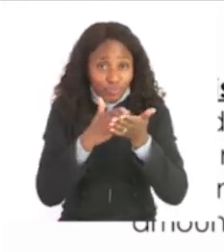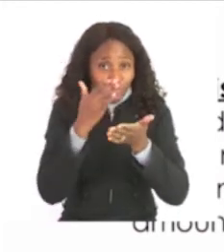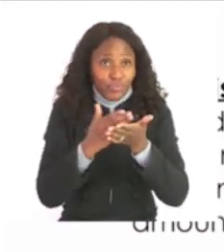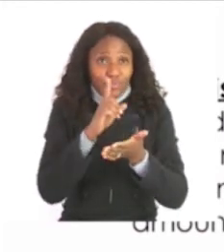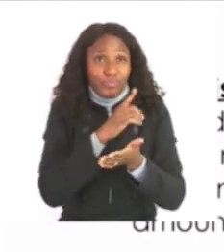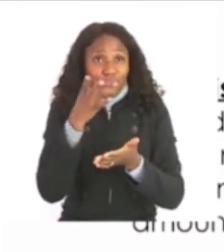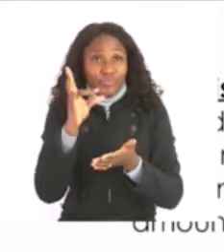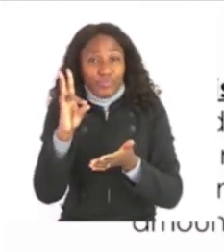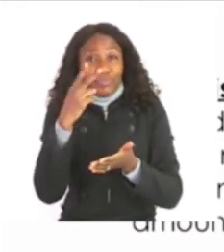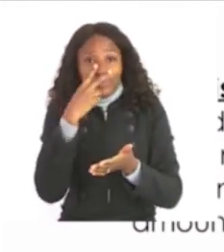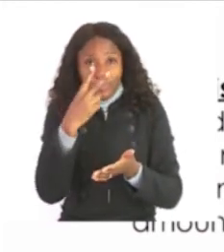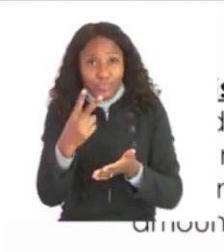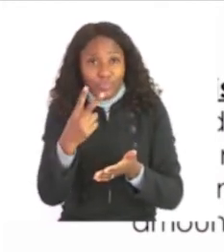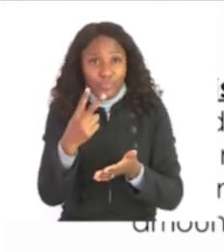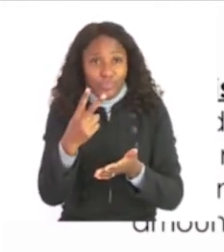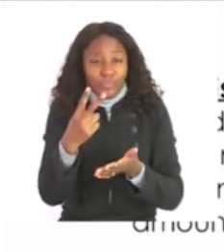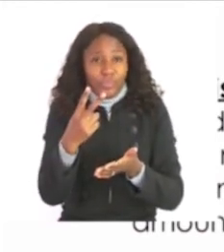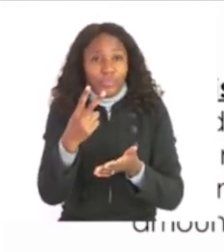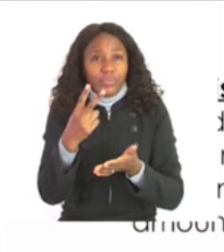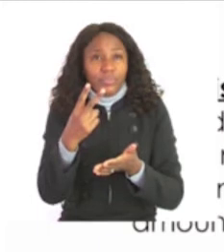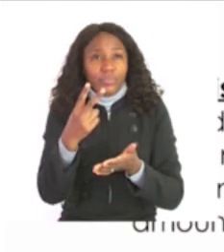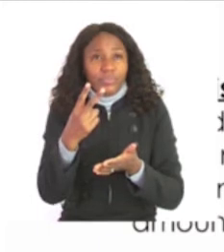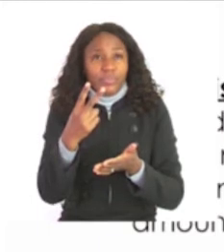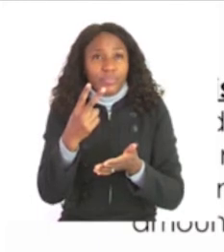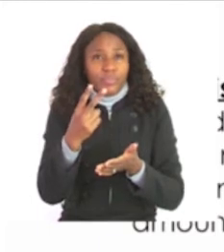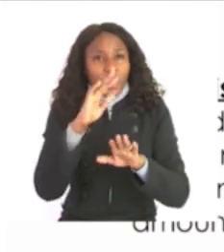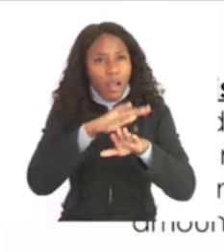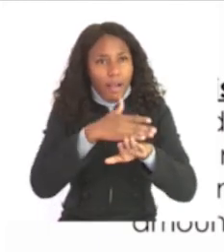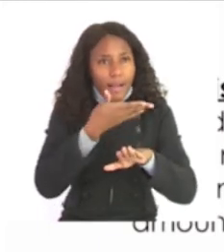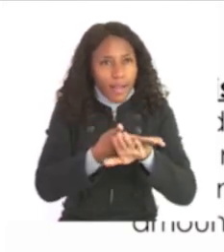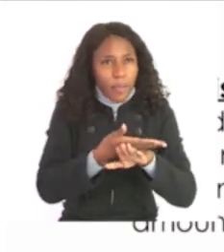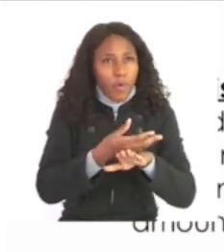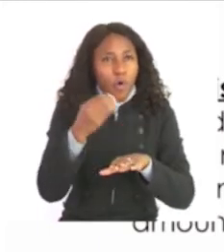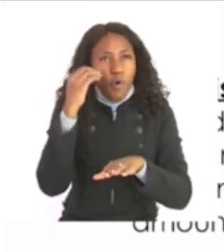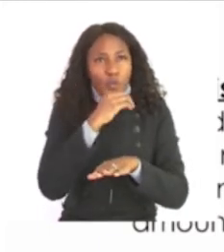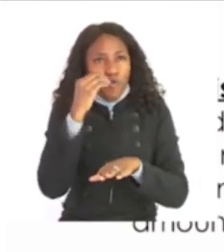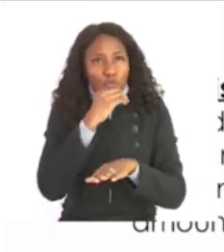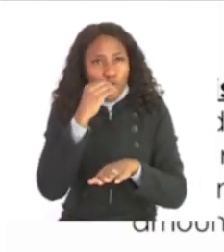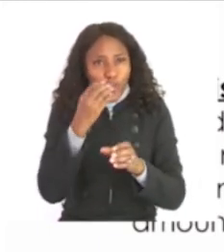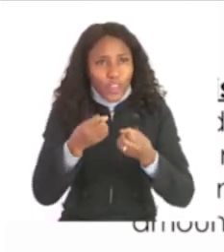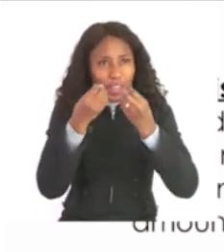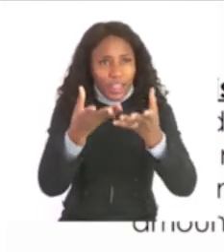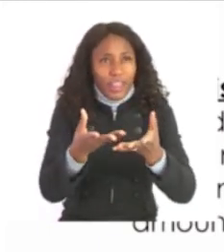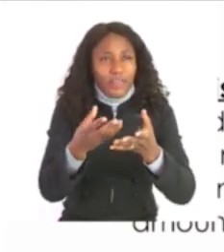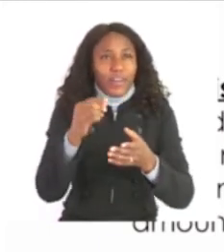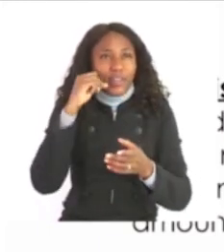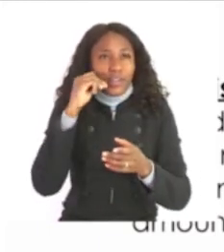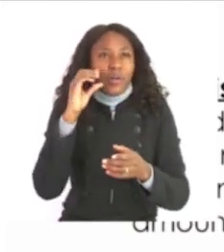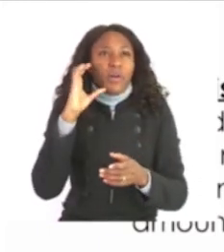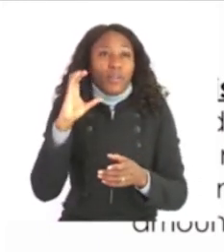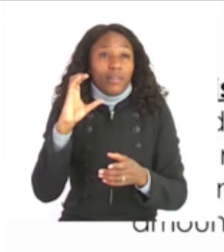17, you can see that it gives you some examples of food that provides you with